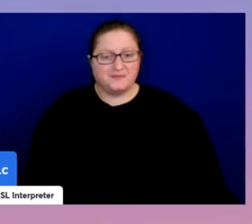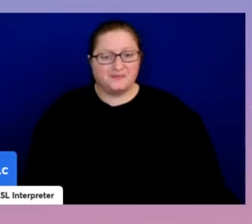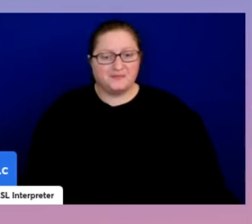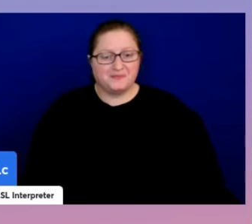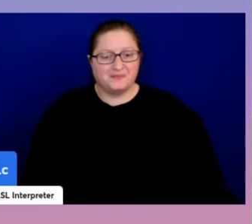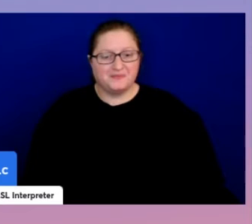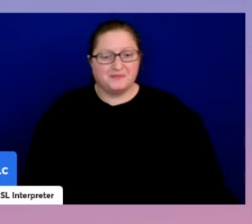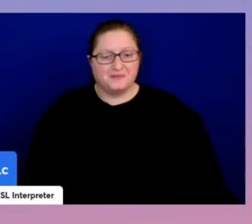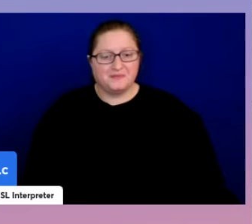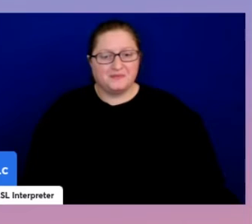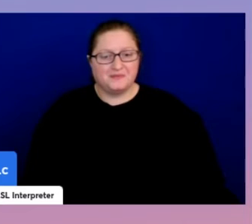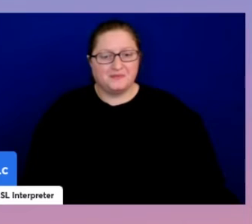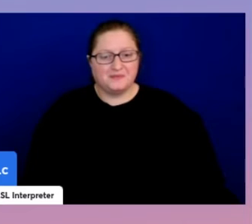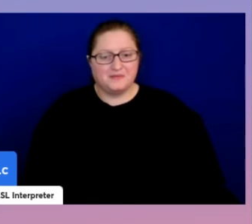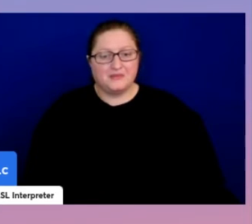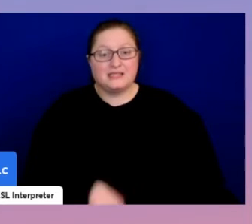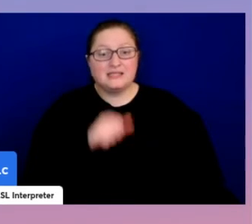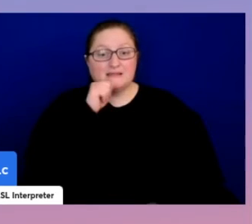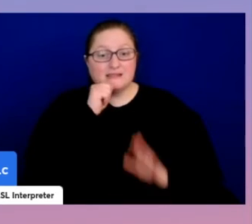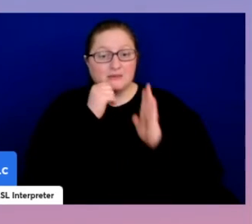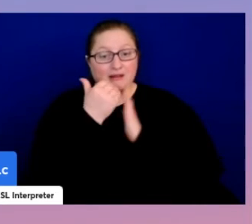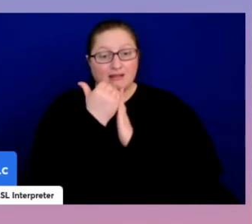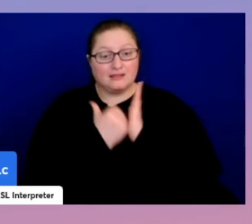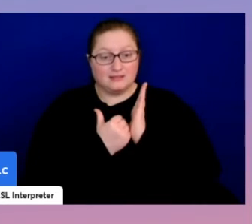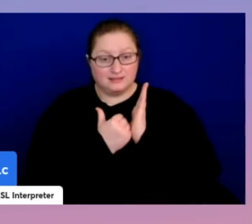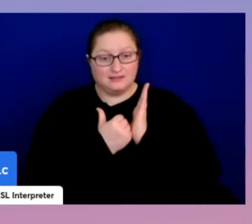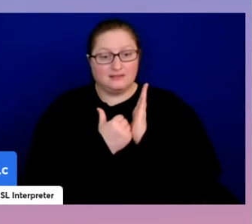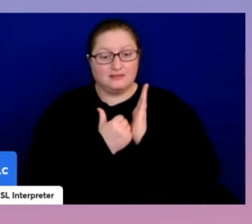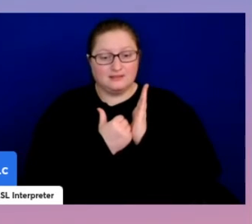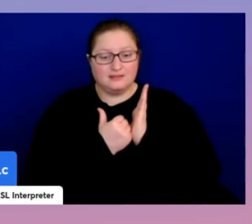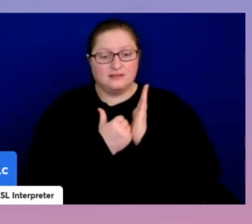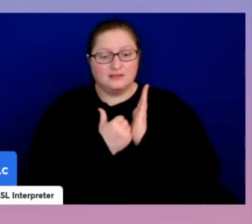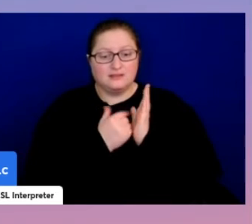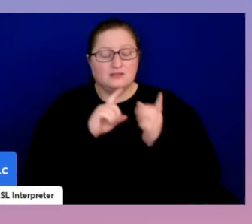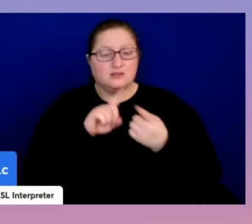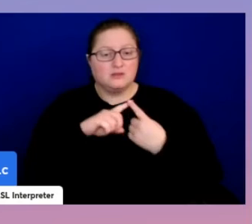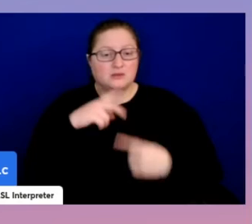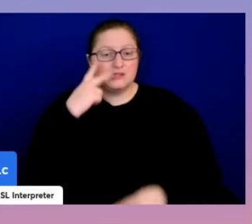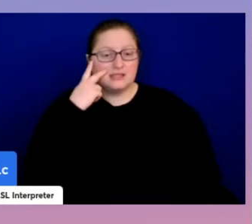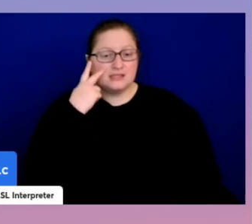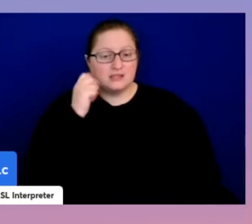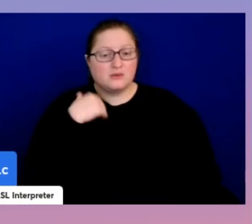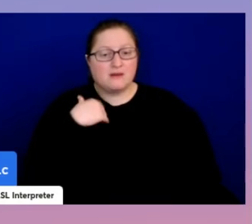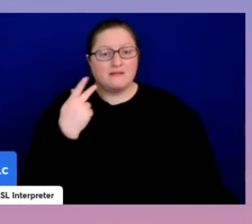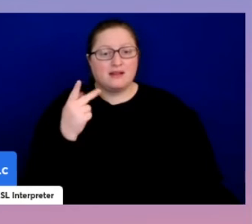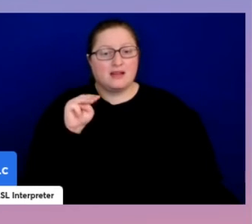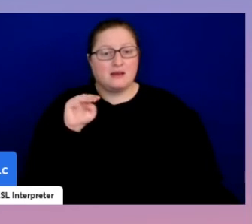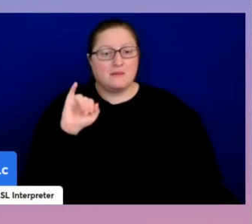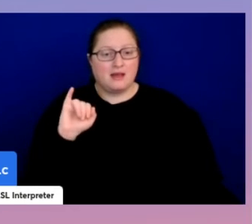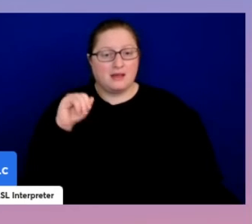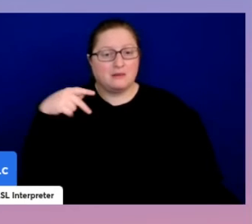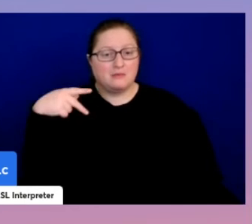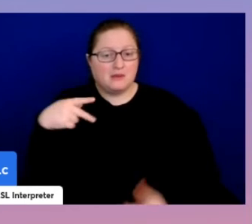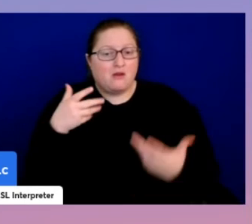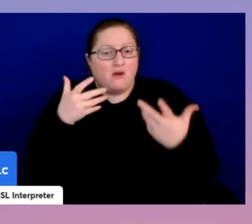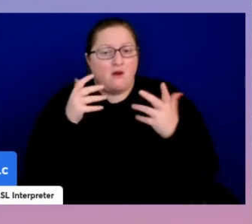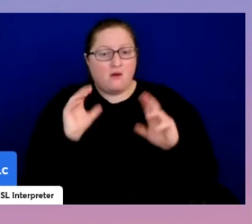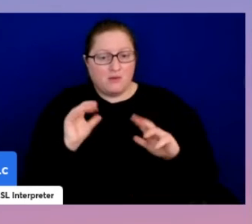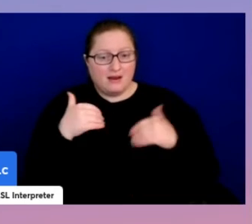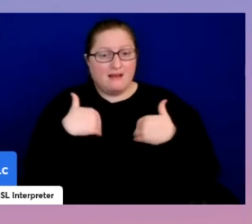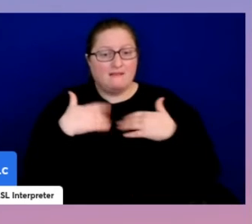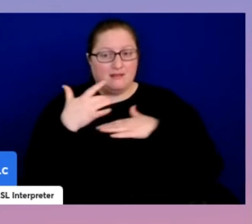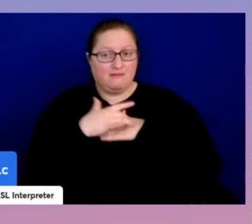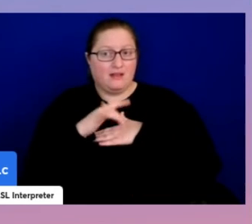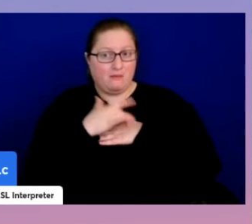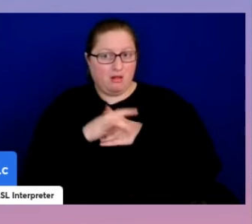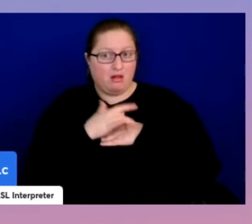secret list. Okay, to see. So if you see we have a KMIP already that we enable.